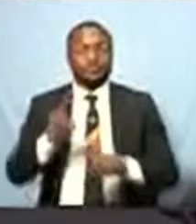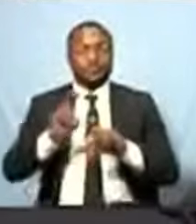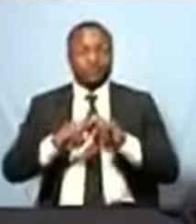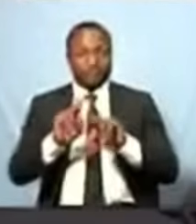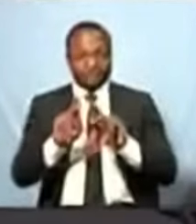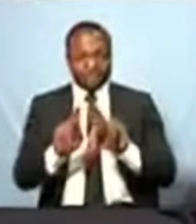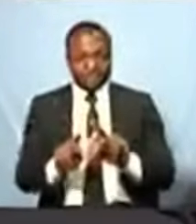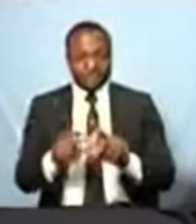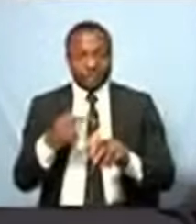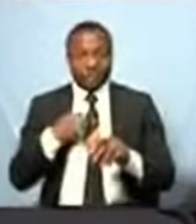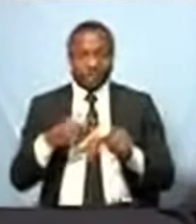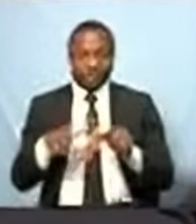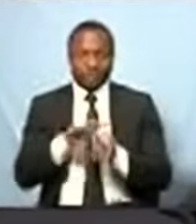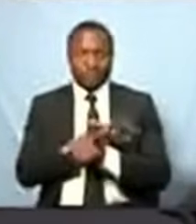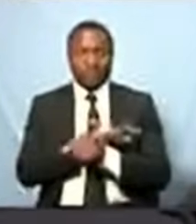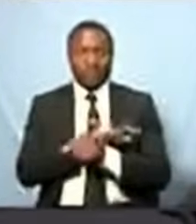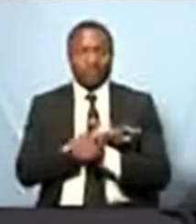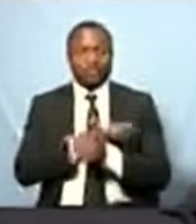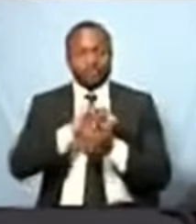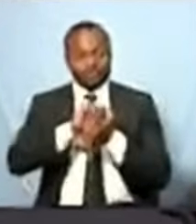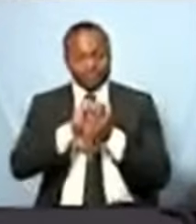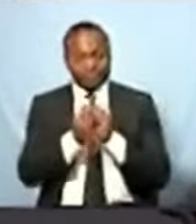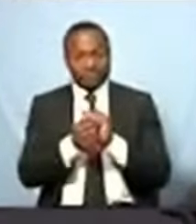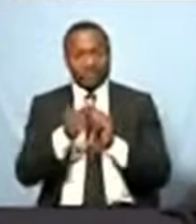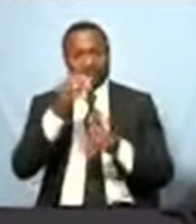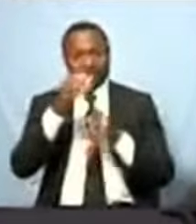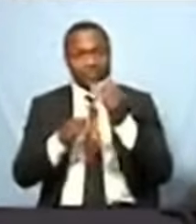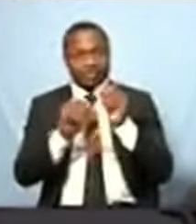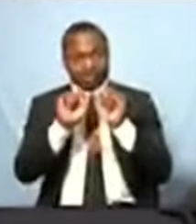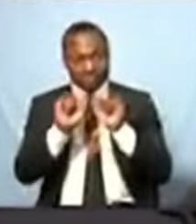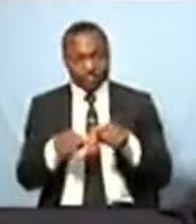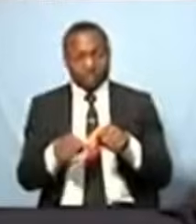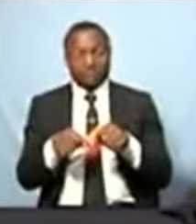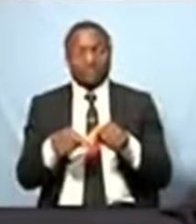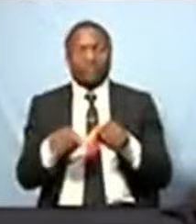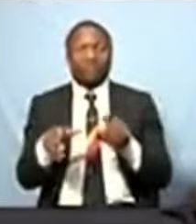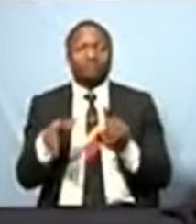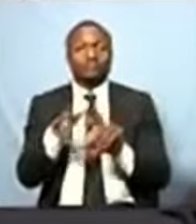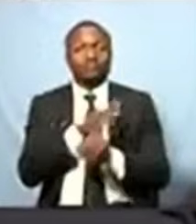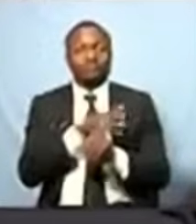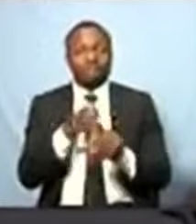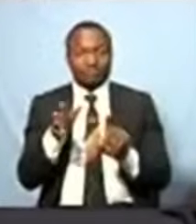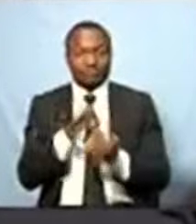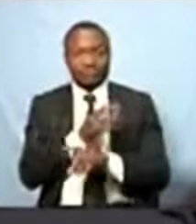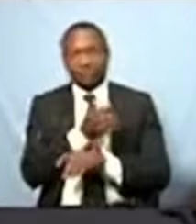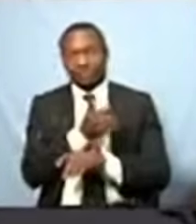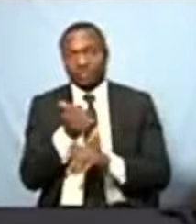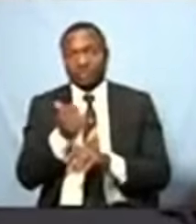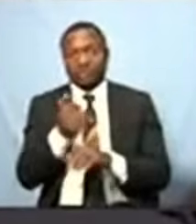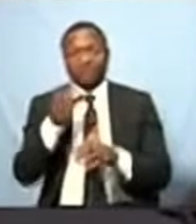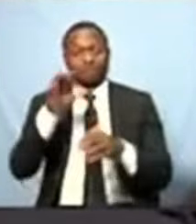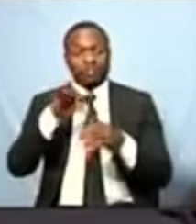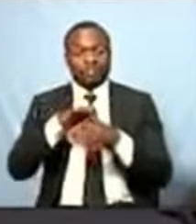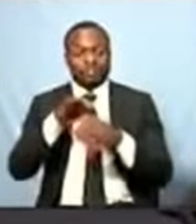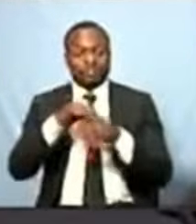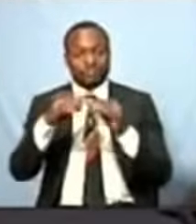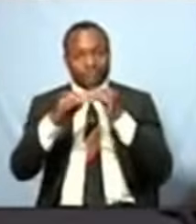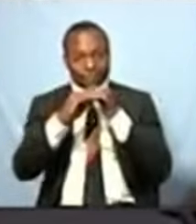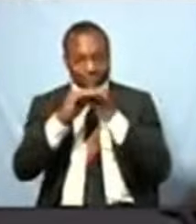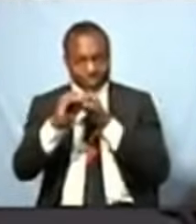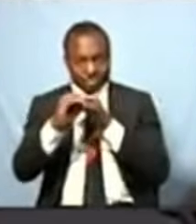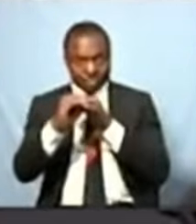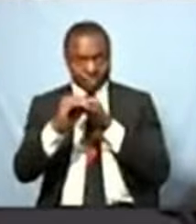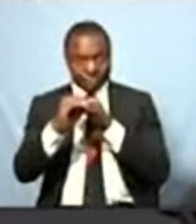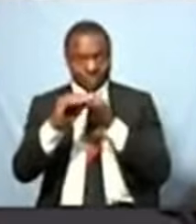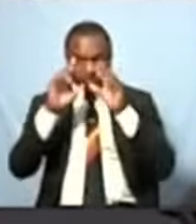Chairperson, I fully support the amendment to the clause, as it can be abused by at any elective level,